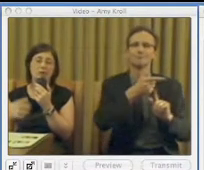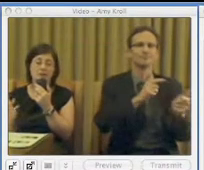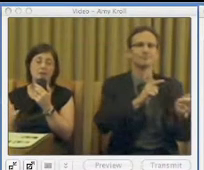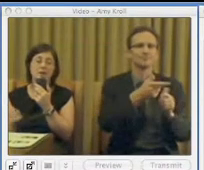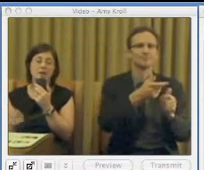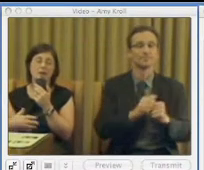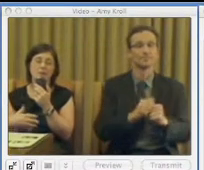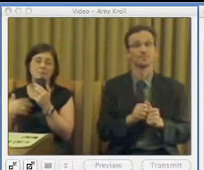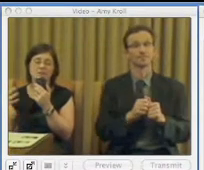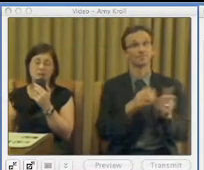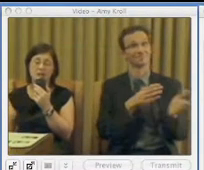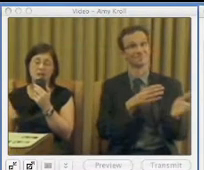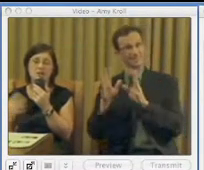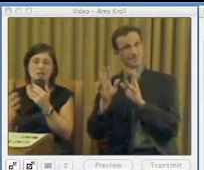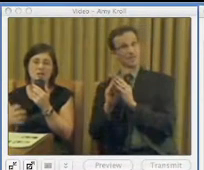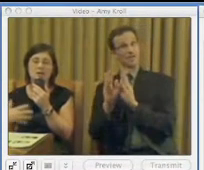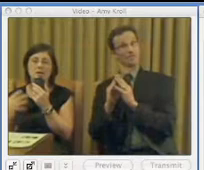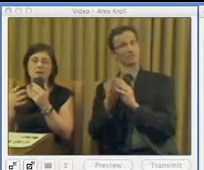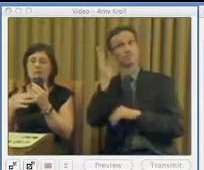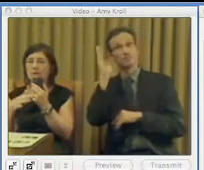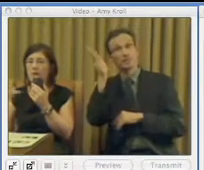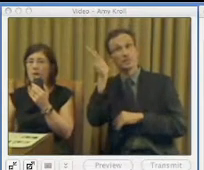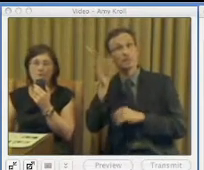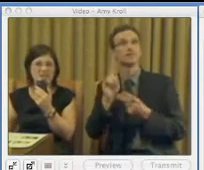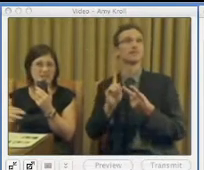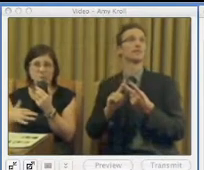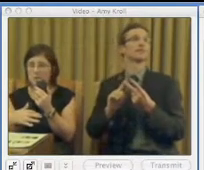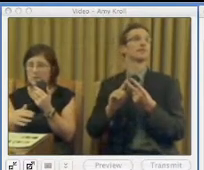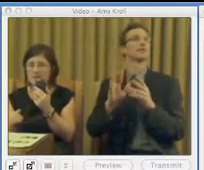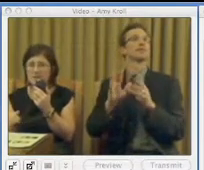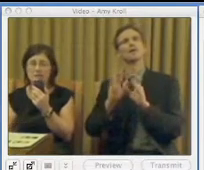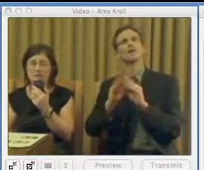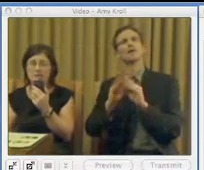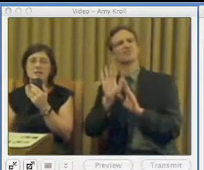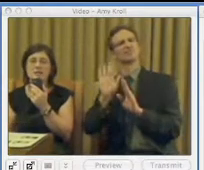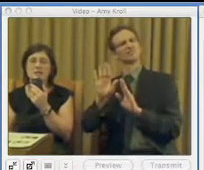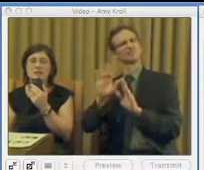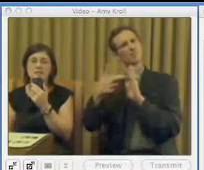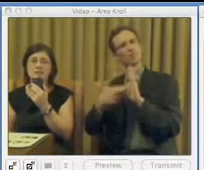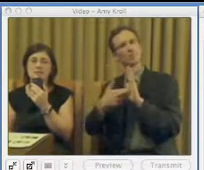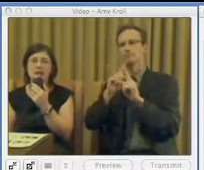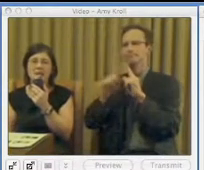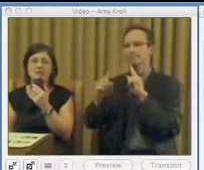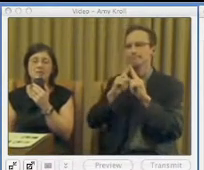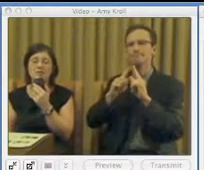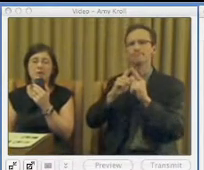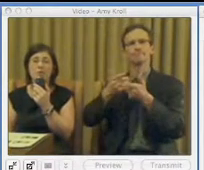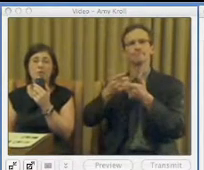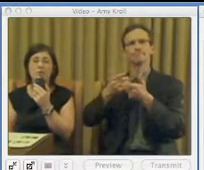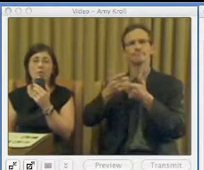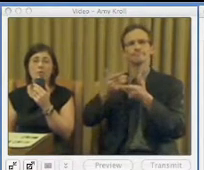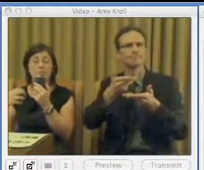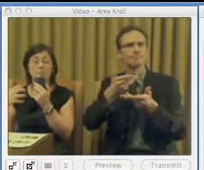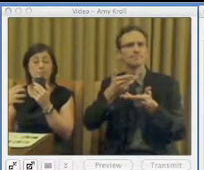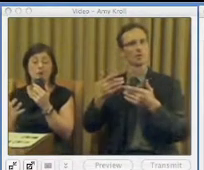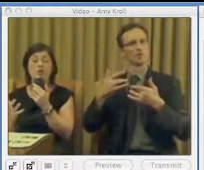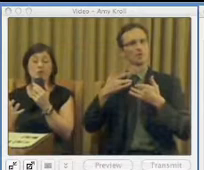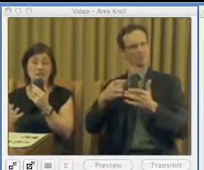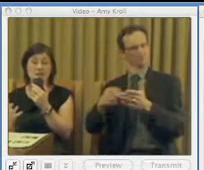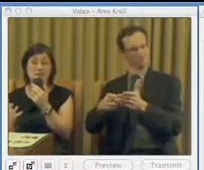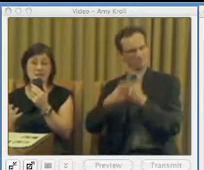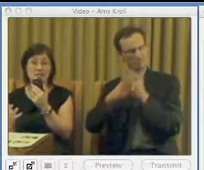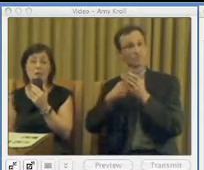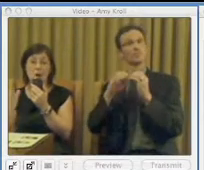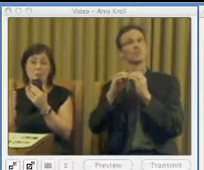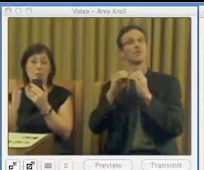Conference interrupting or conference speeches, the conference discourse tends to